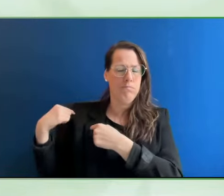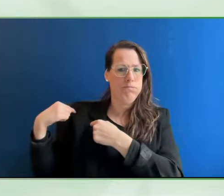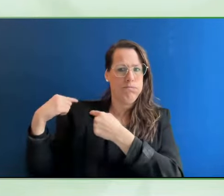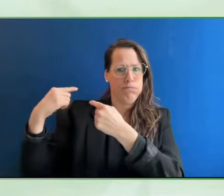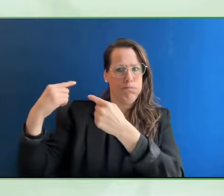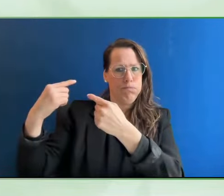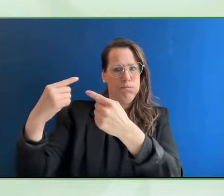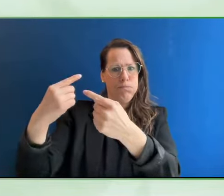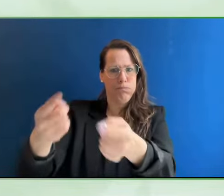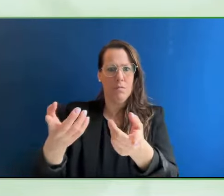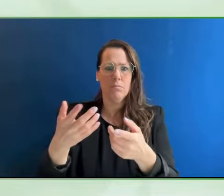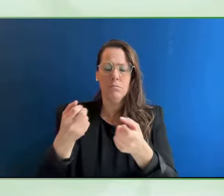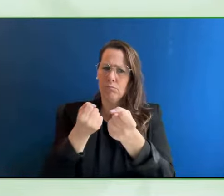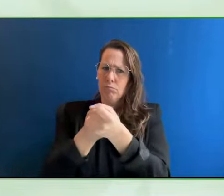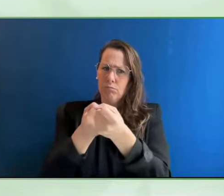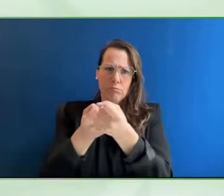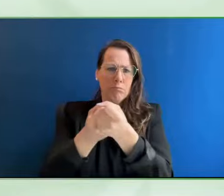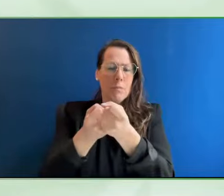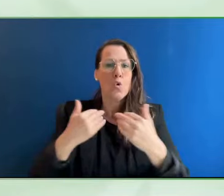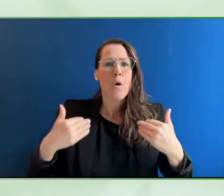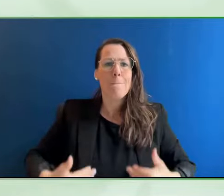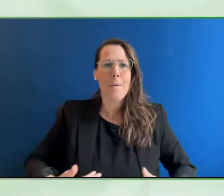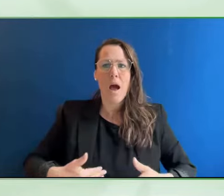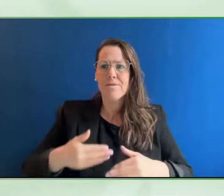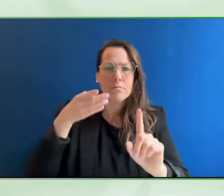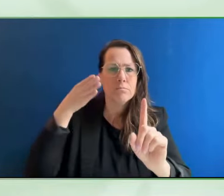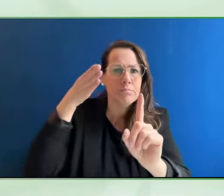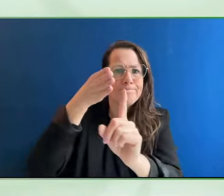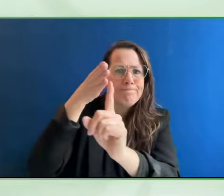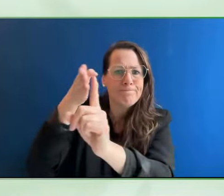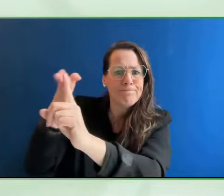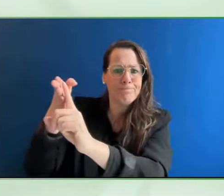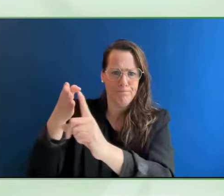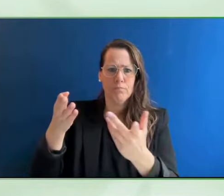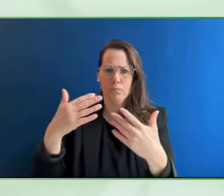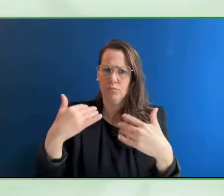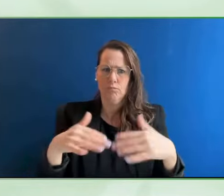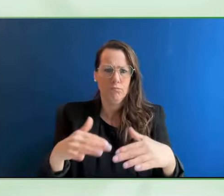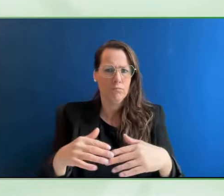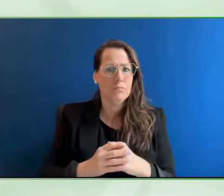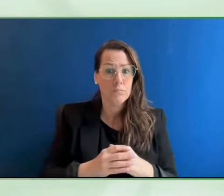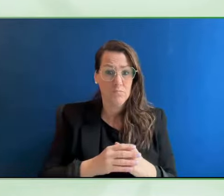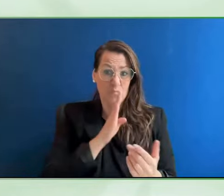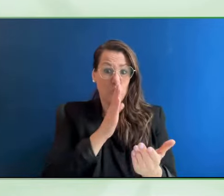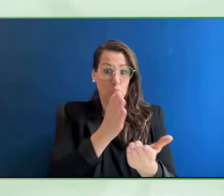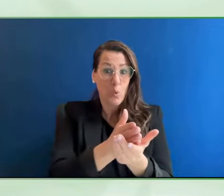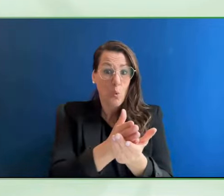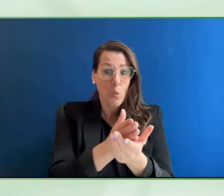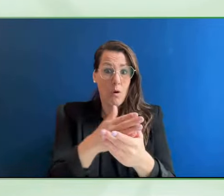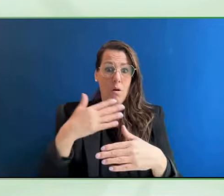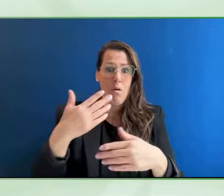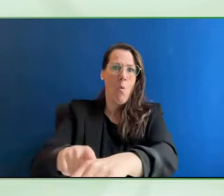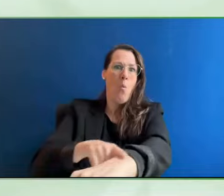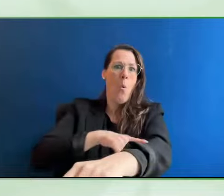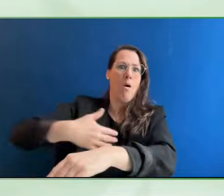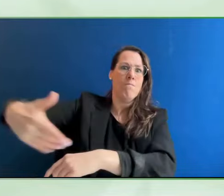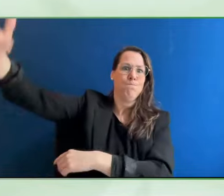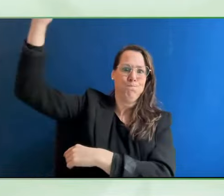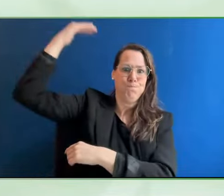he's the founder of it, and he visited a village or an institution